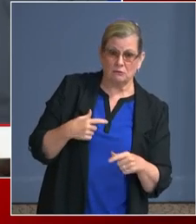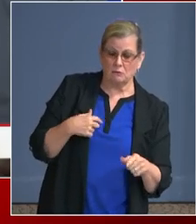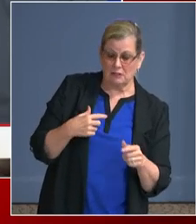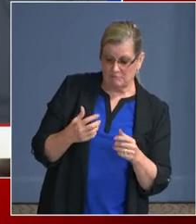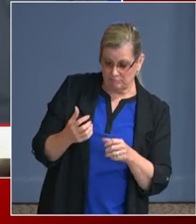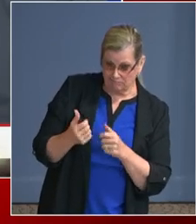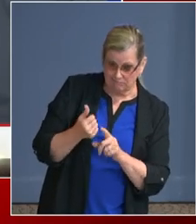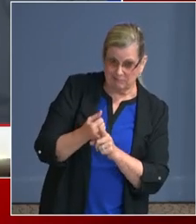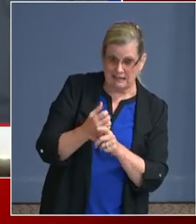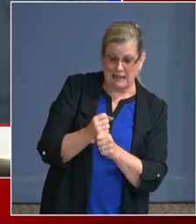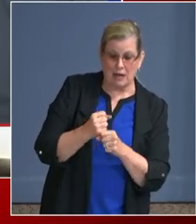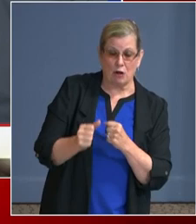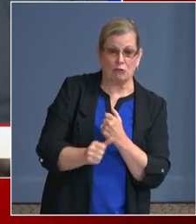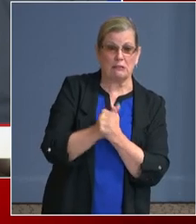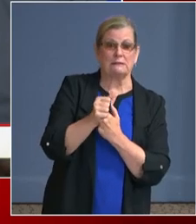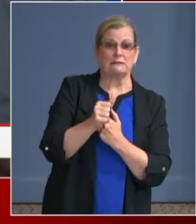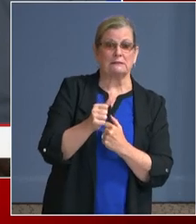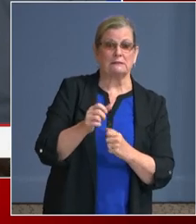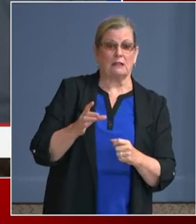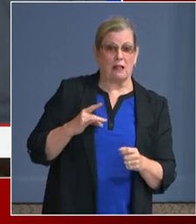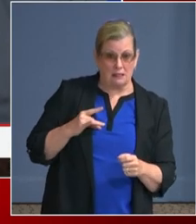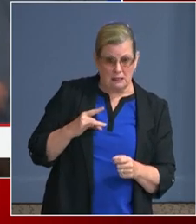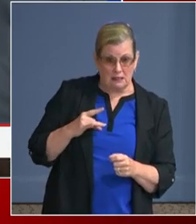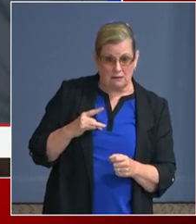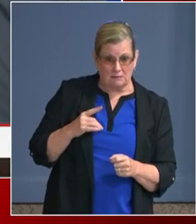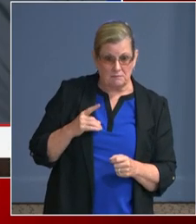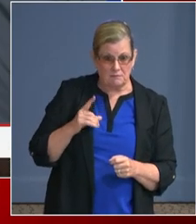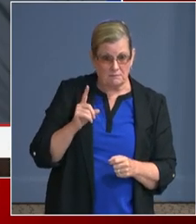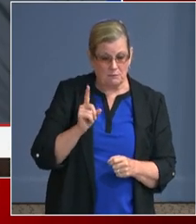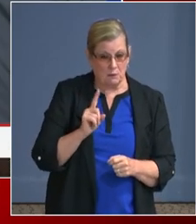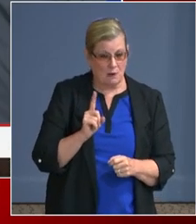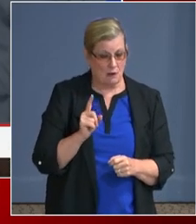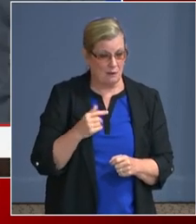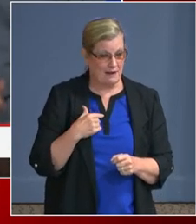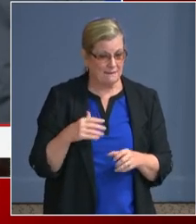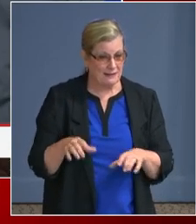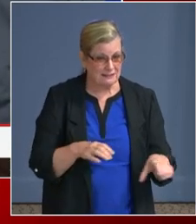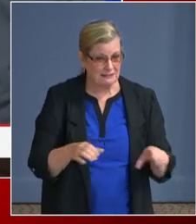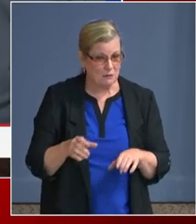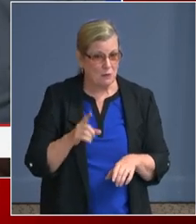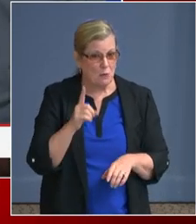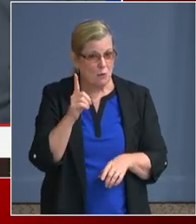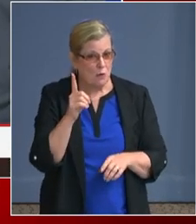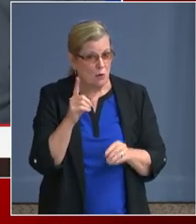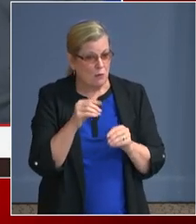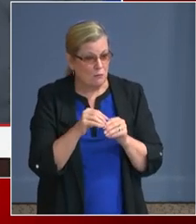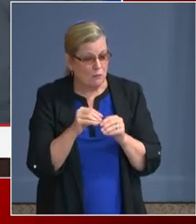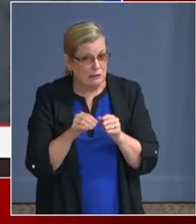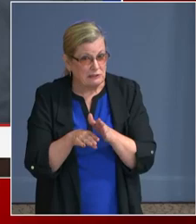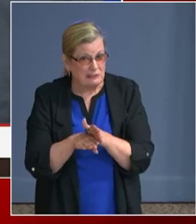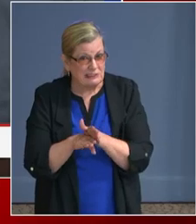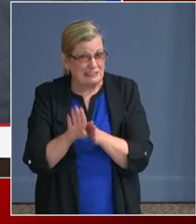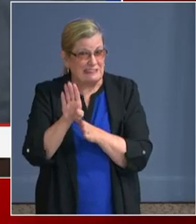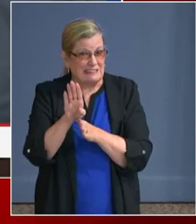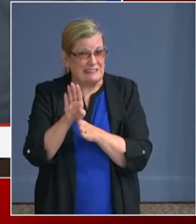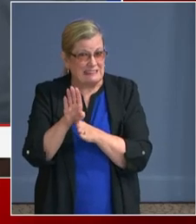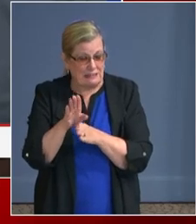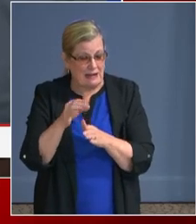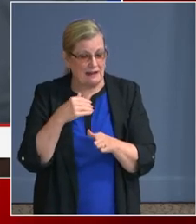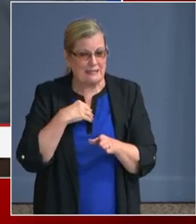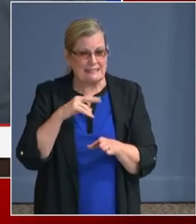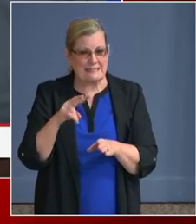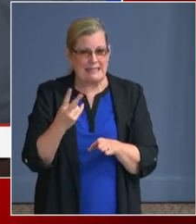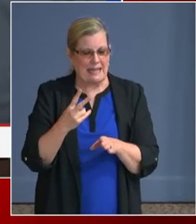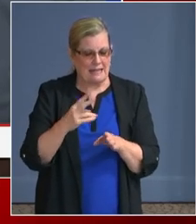having activities where we could have, again, another increase or a second wave. Not